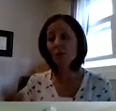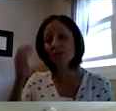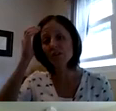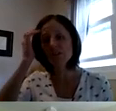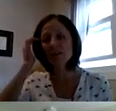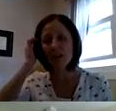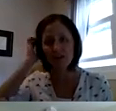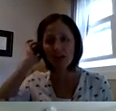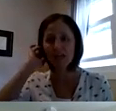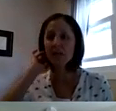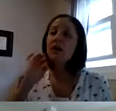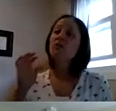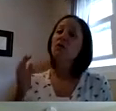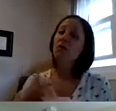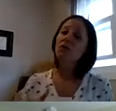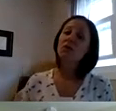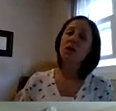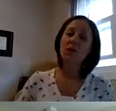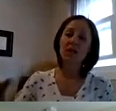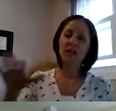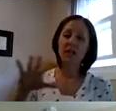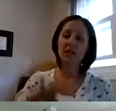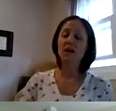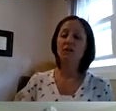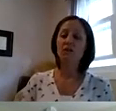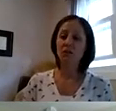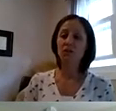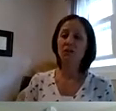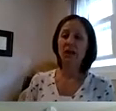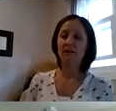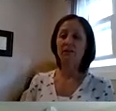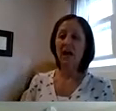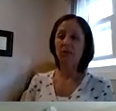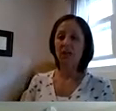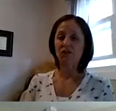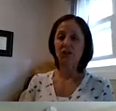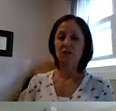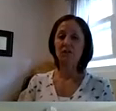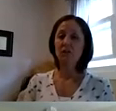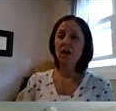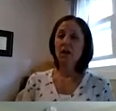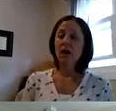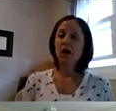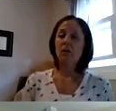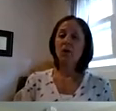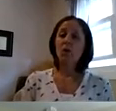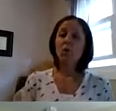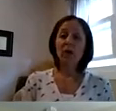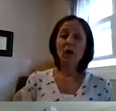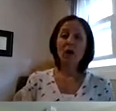several questions on timeline. For those of you that made it in on the first phase of applications,